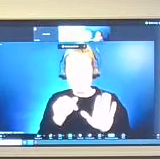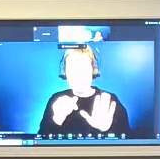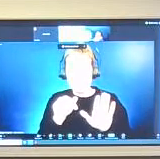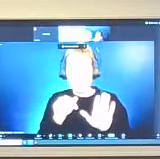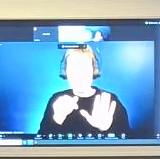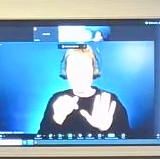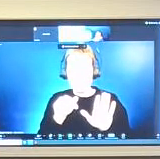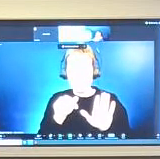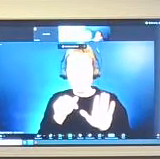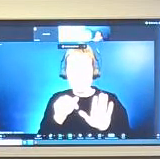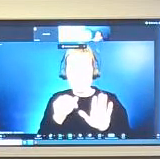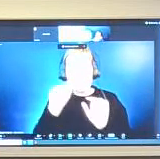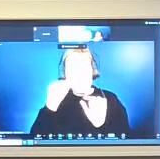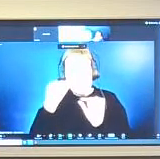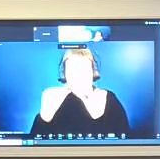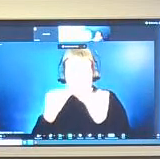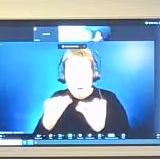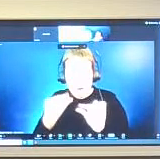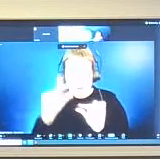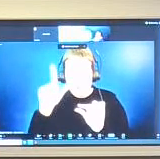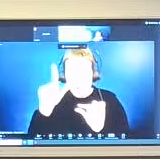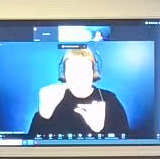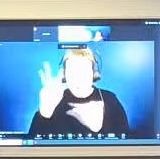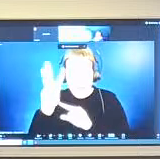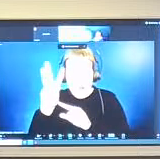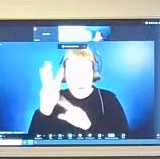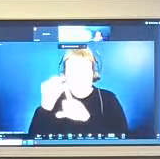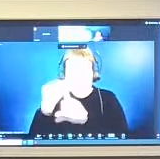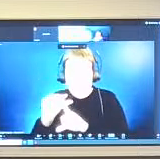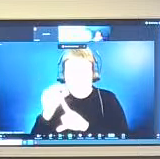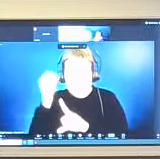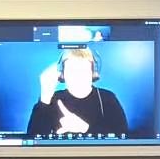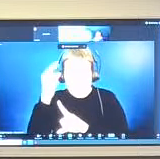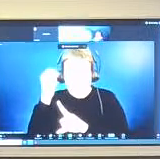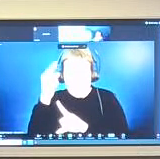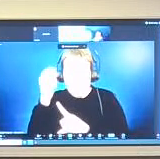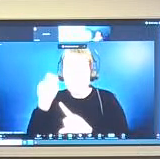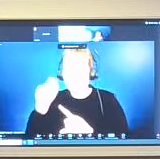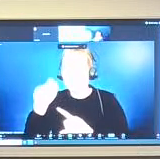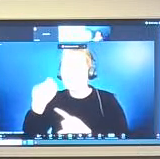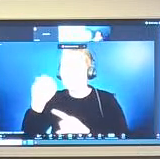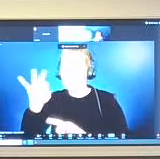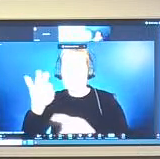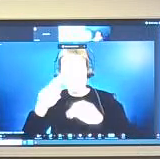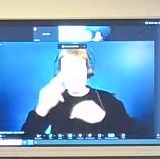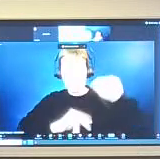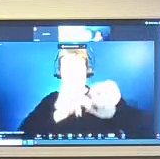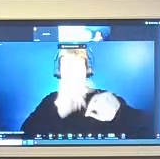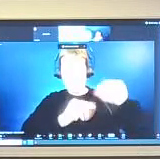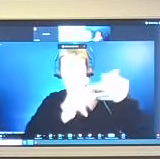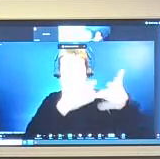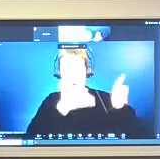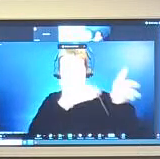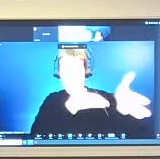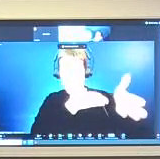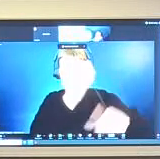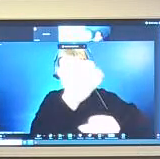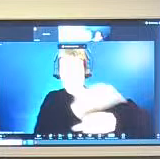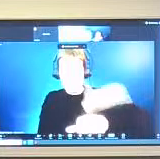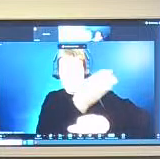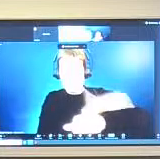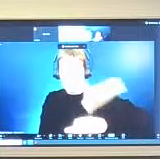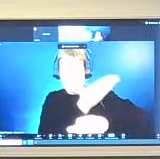remodeling a building that exists, you only have to use 20% to make an ADA change that you